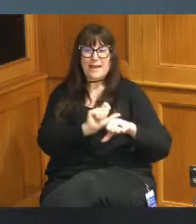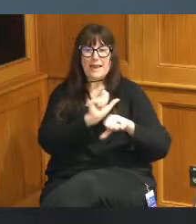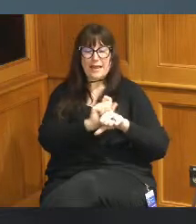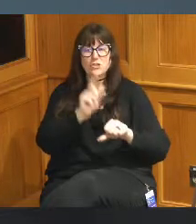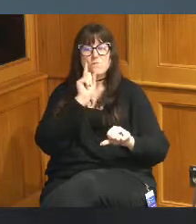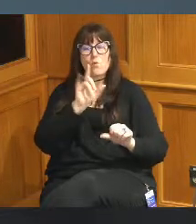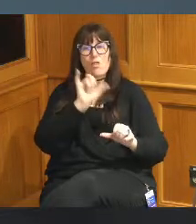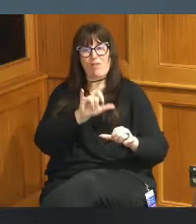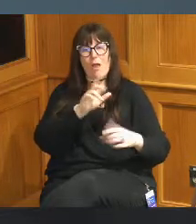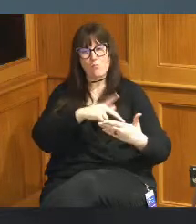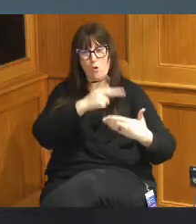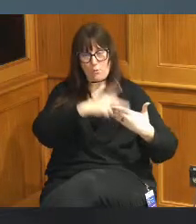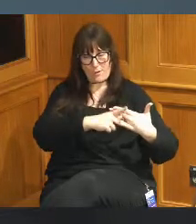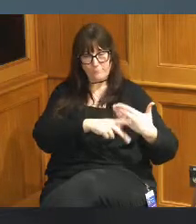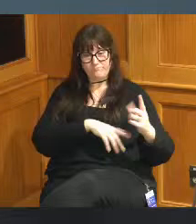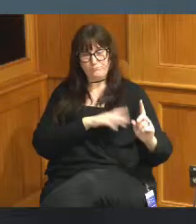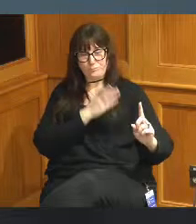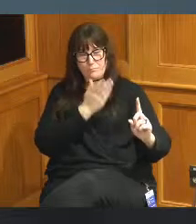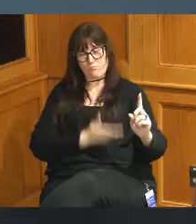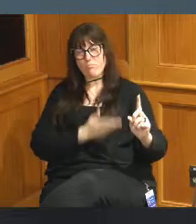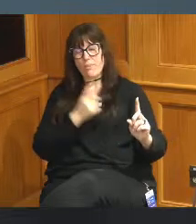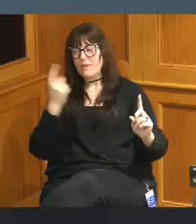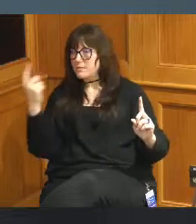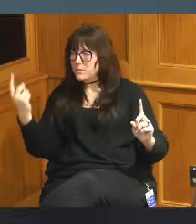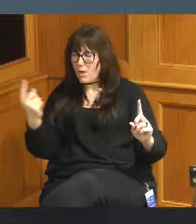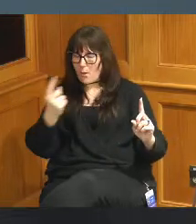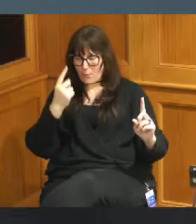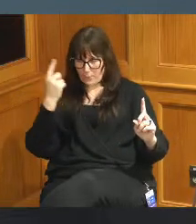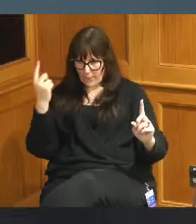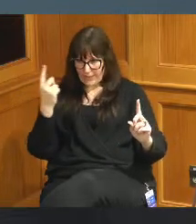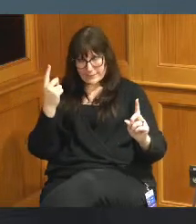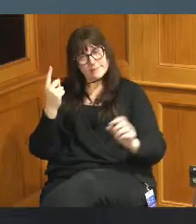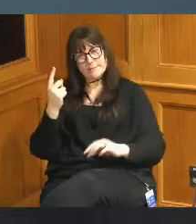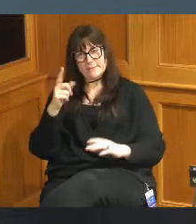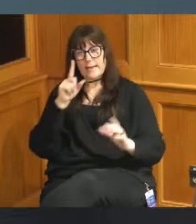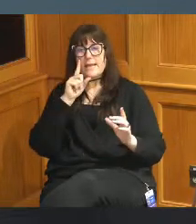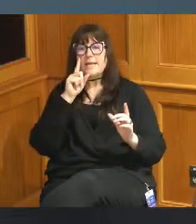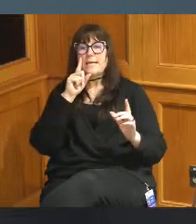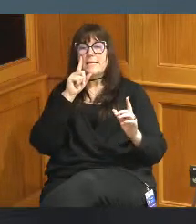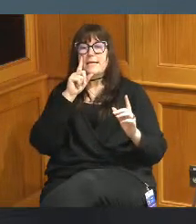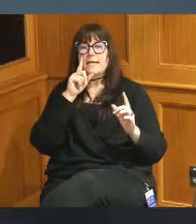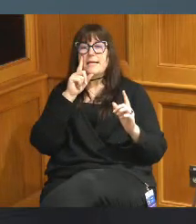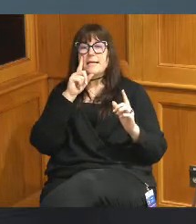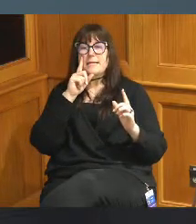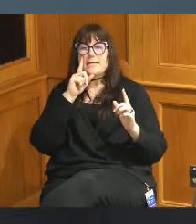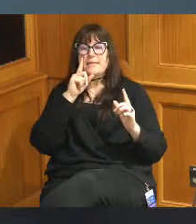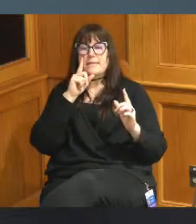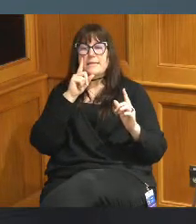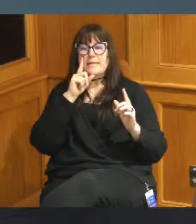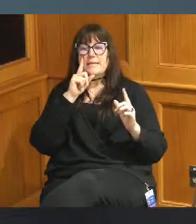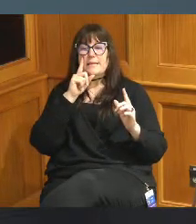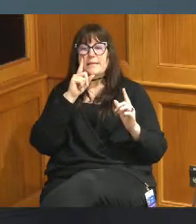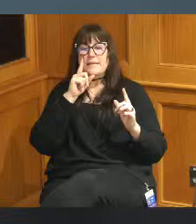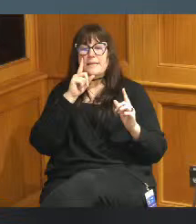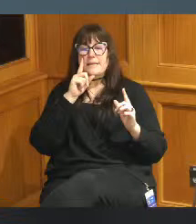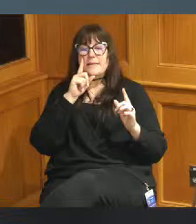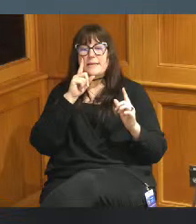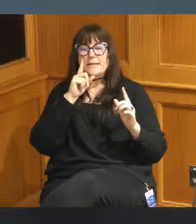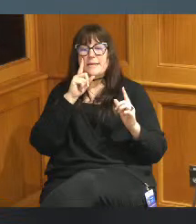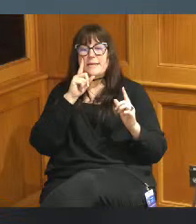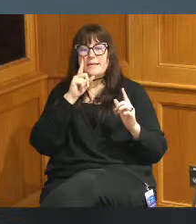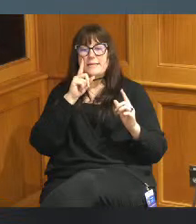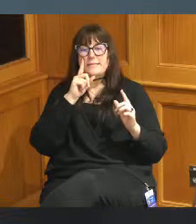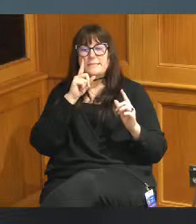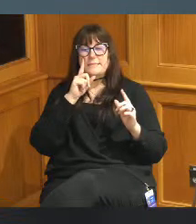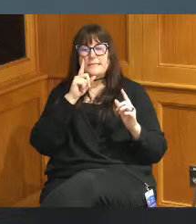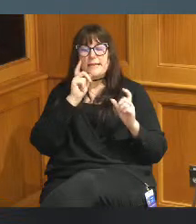program. And whereas Kenneth Parker is always dedicating a substantial amount of his free time to speak to